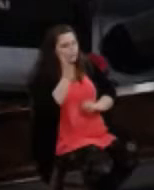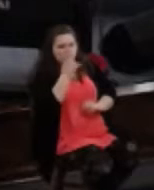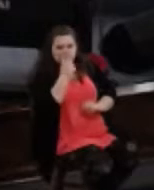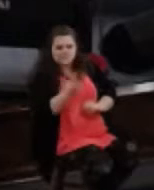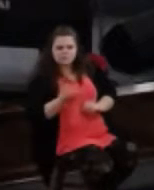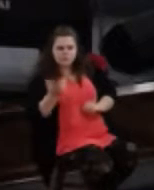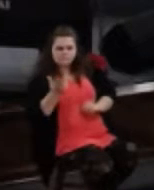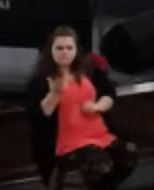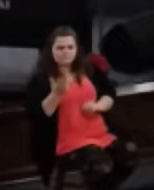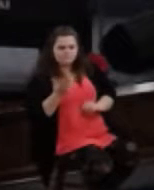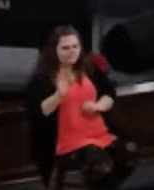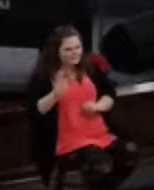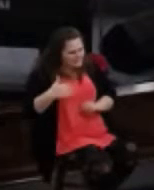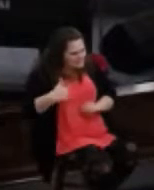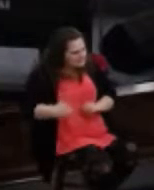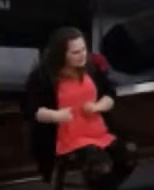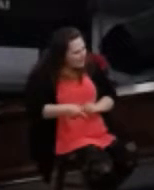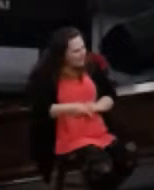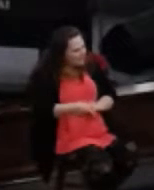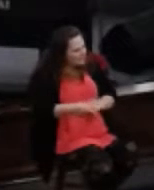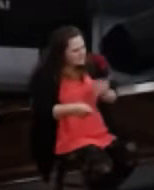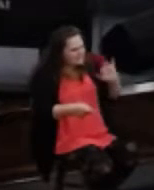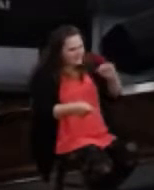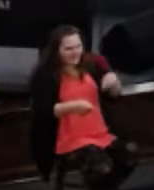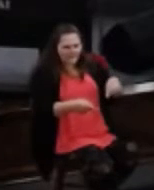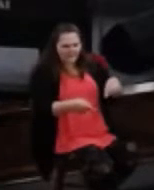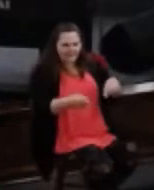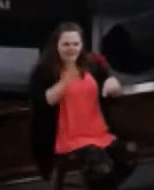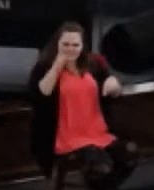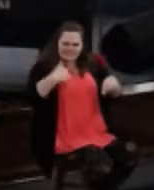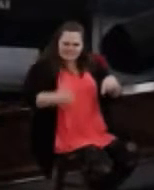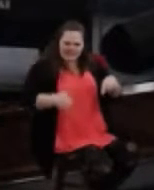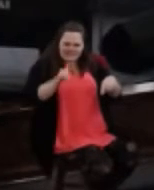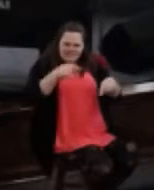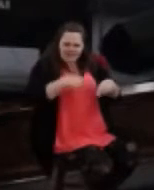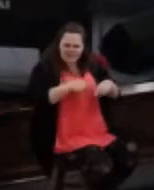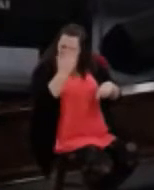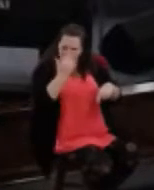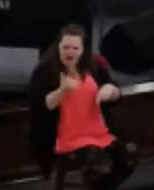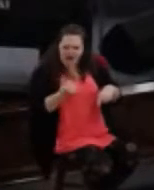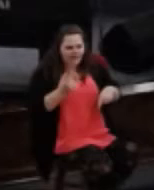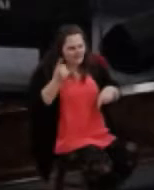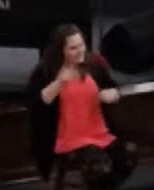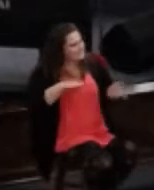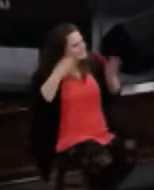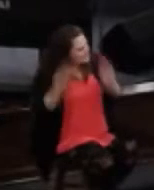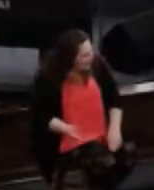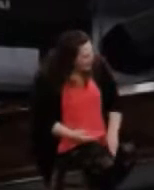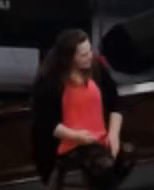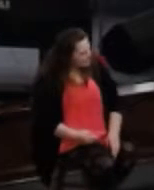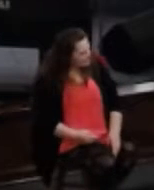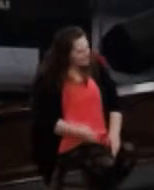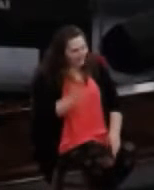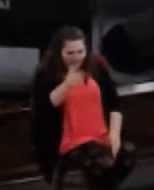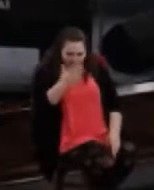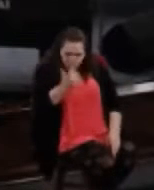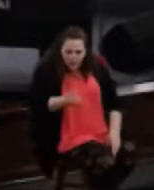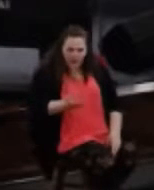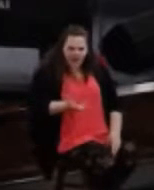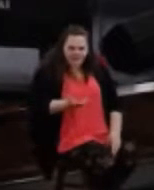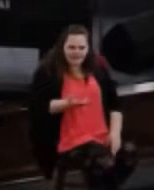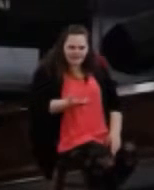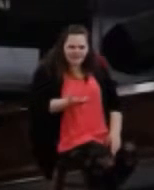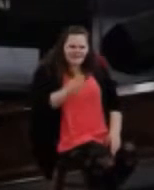Yeah, his body. The remains of his body still there. Do you know why? Because he's dead. That's why. I